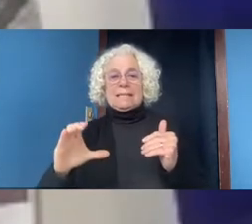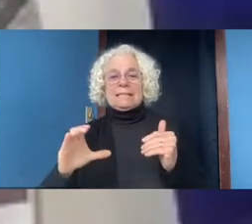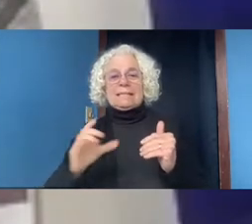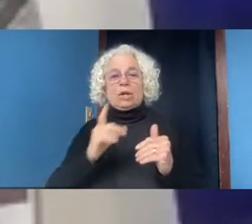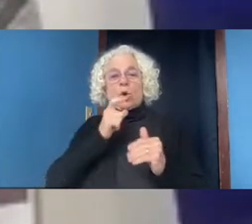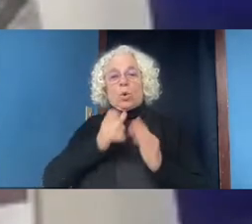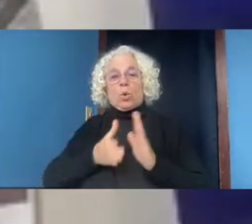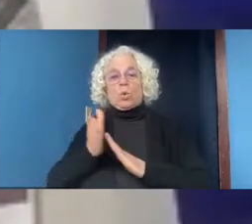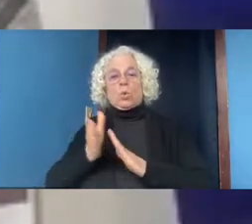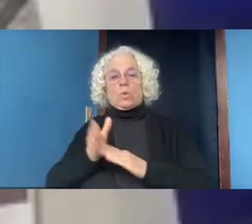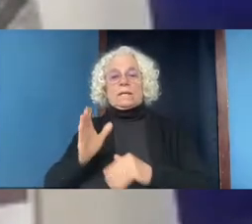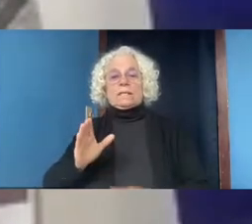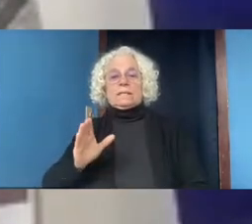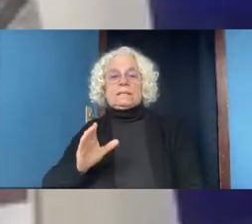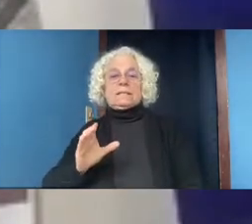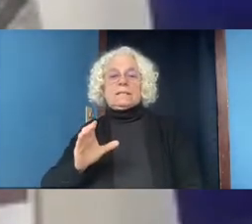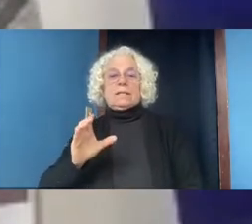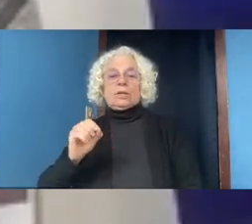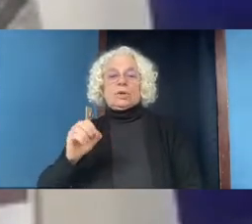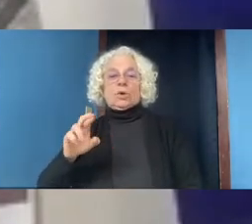and Kintalba.